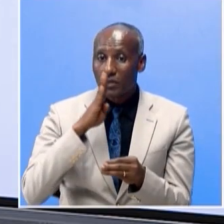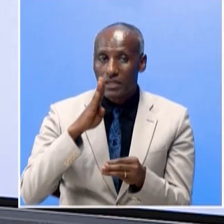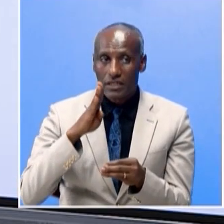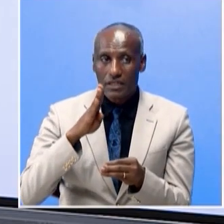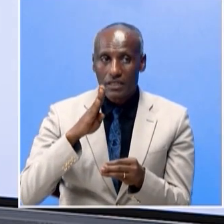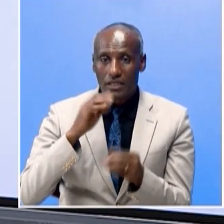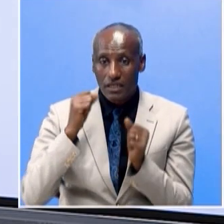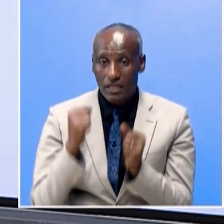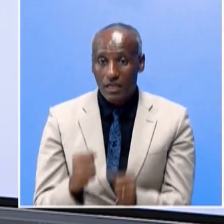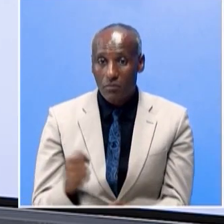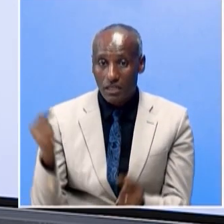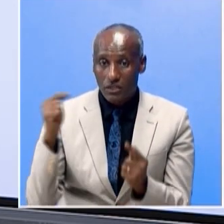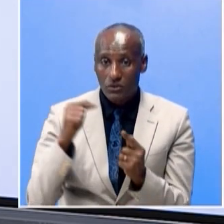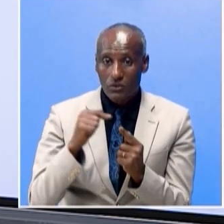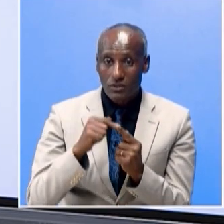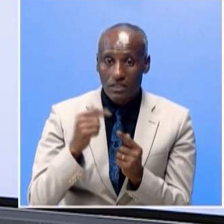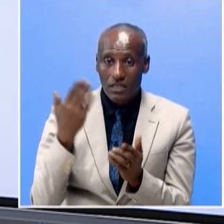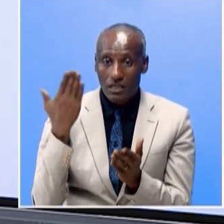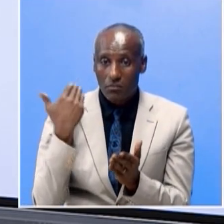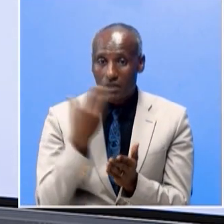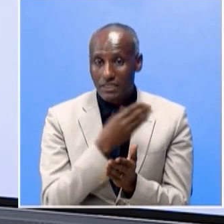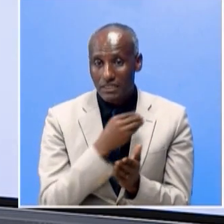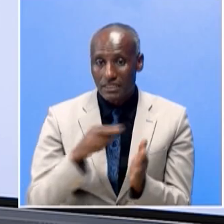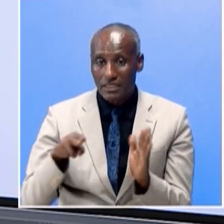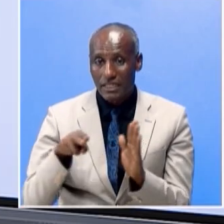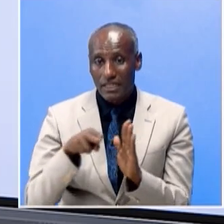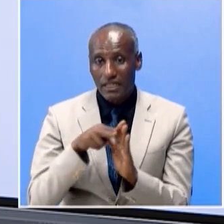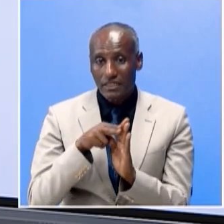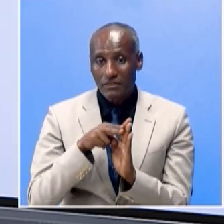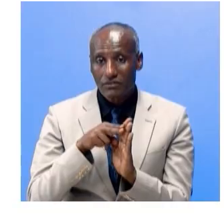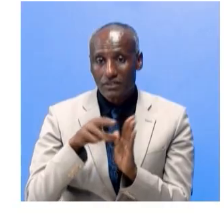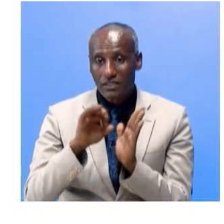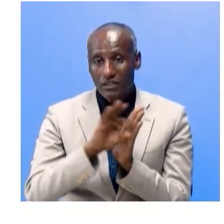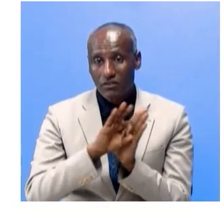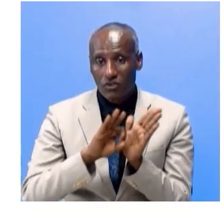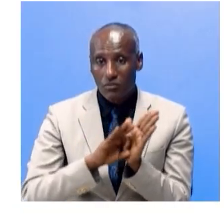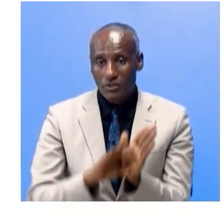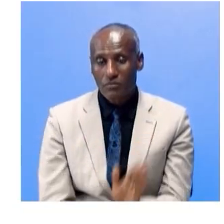past and in negative forms? Come on. Be